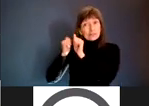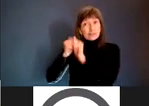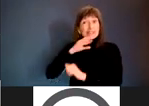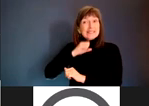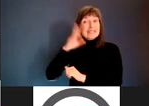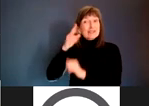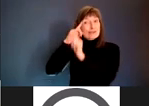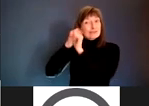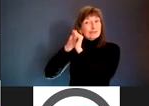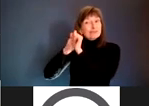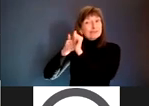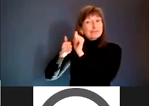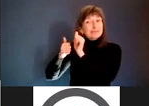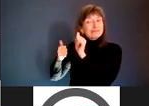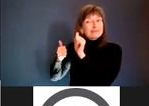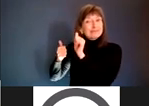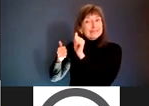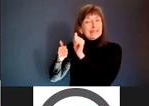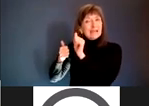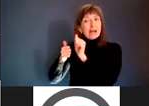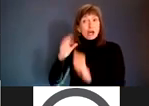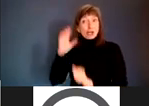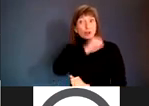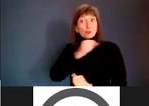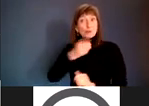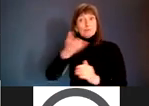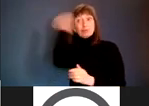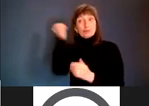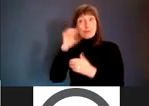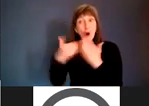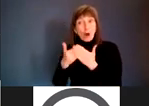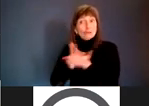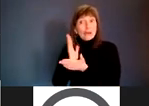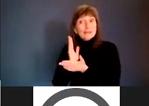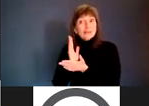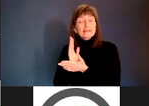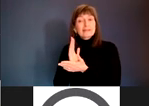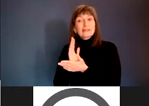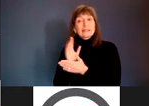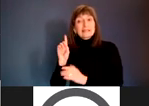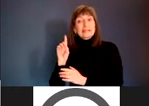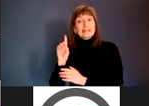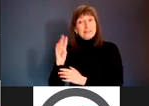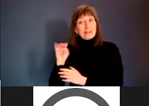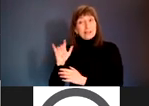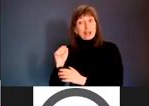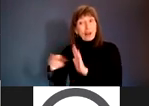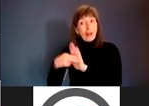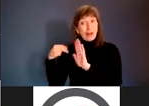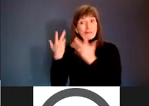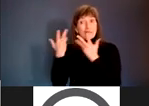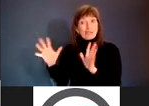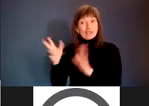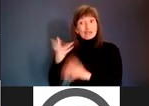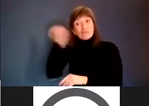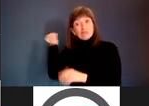question. However, I think it's recognized that, we should hold on. Just because someone receives such a diagnosis does not mean that they lack capacity and are